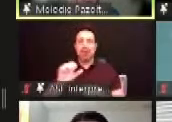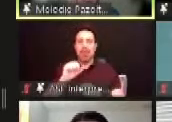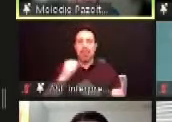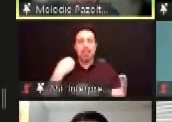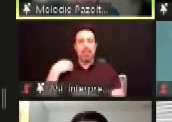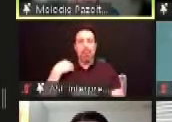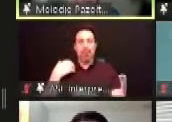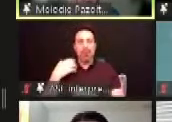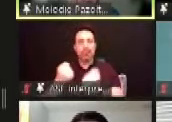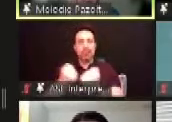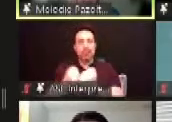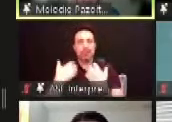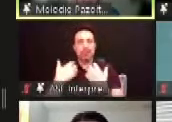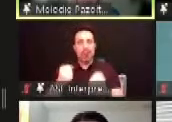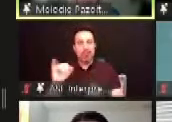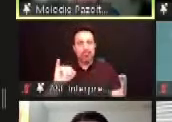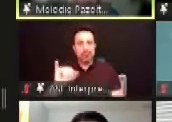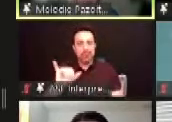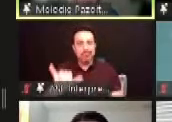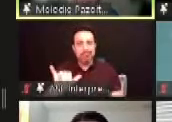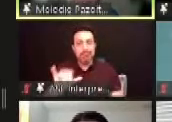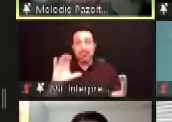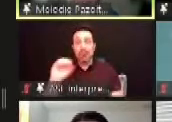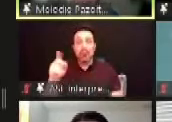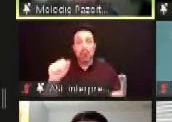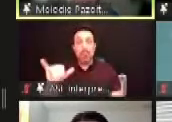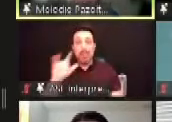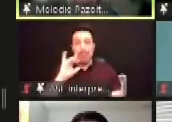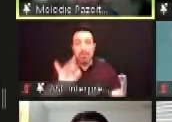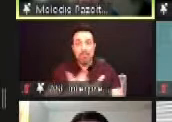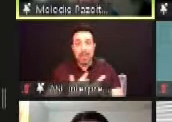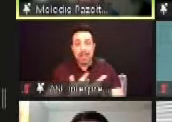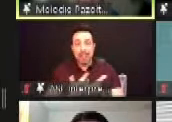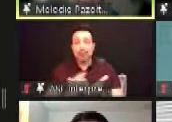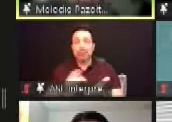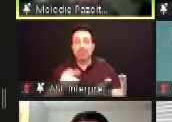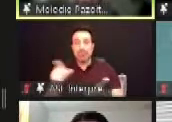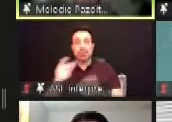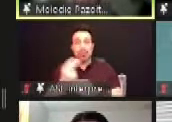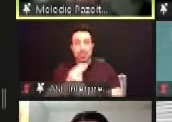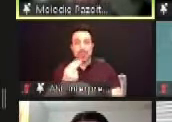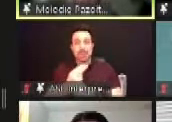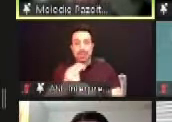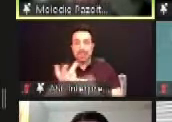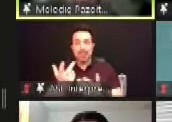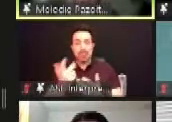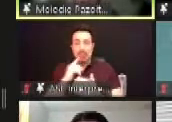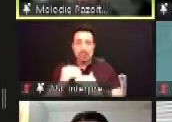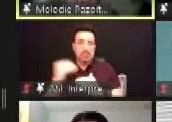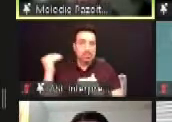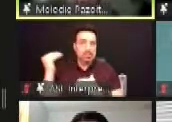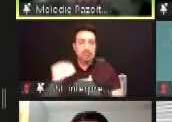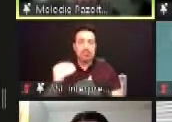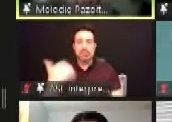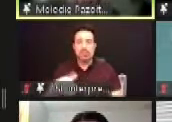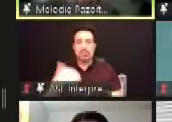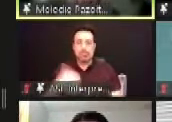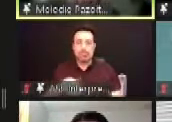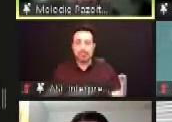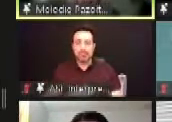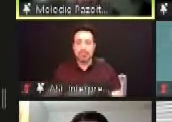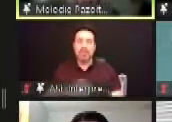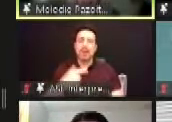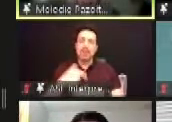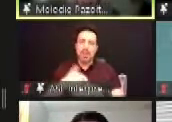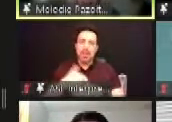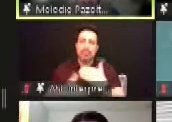health insurance. And her co-pays for medications that she was using were exorbitant. As the years went by,